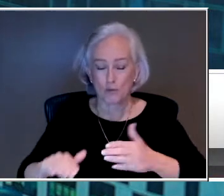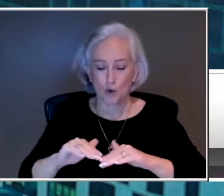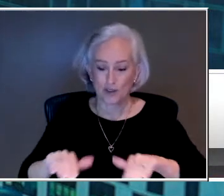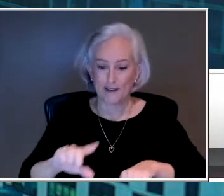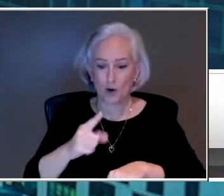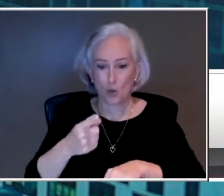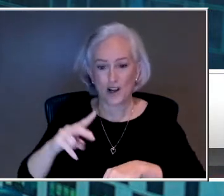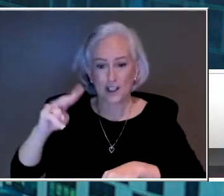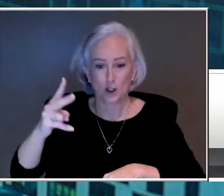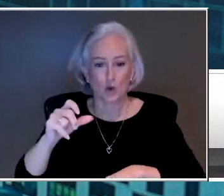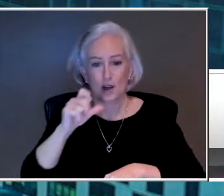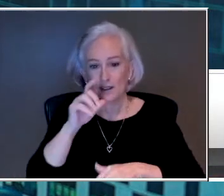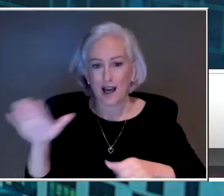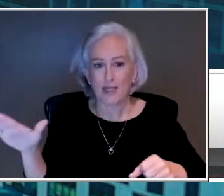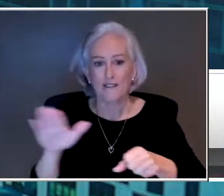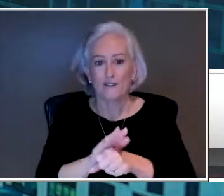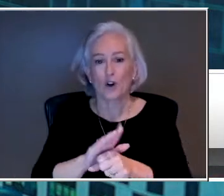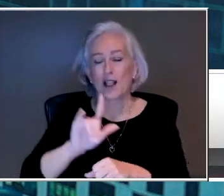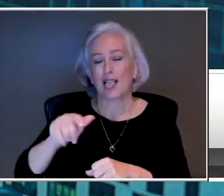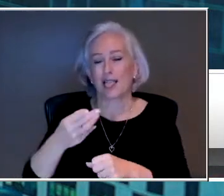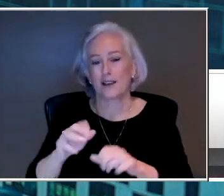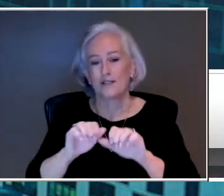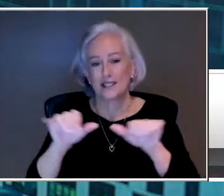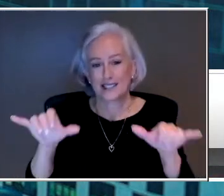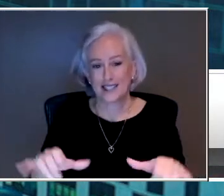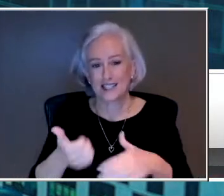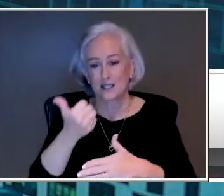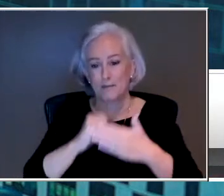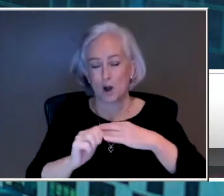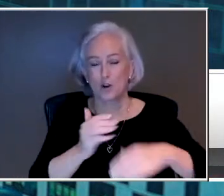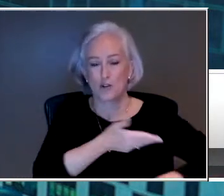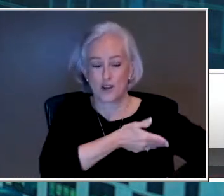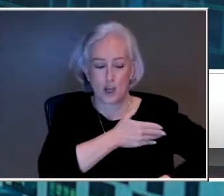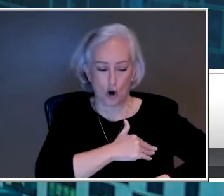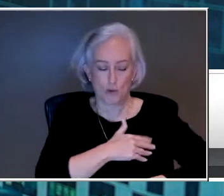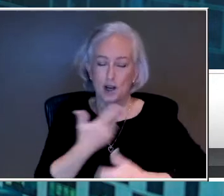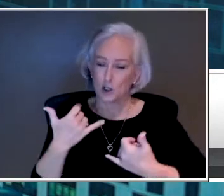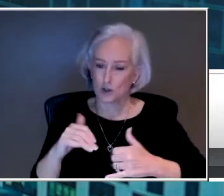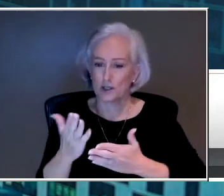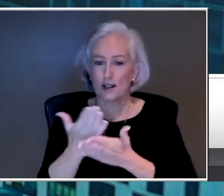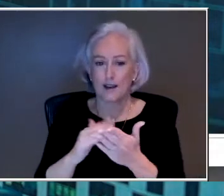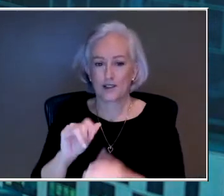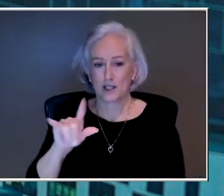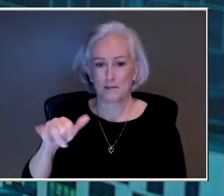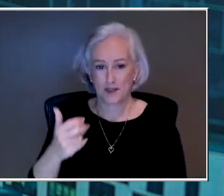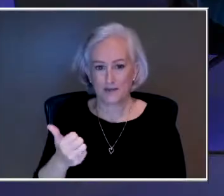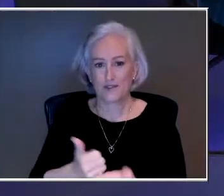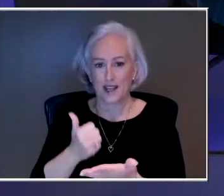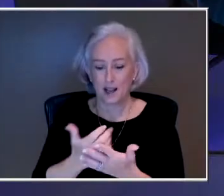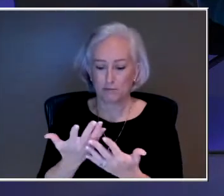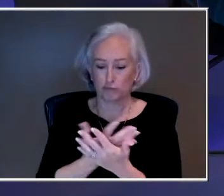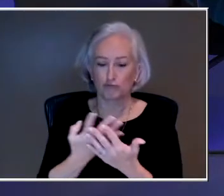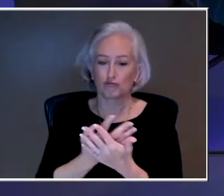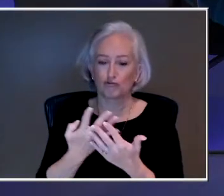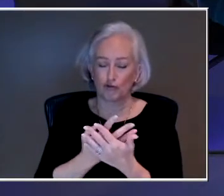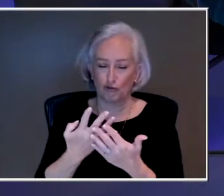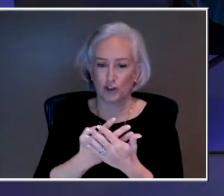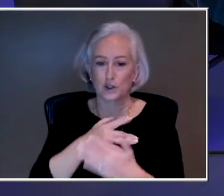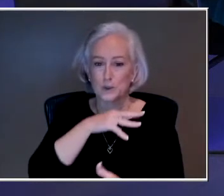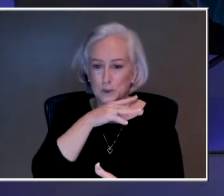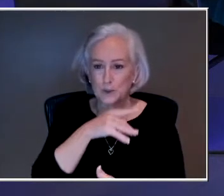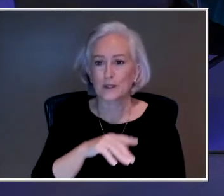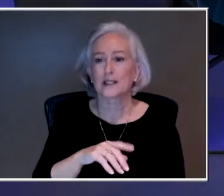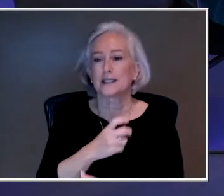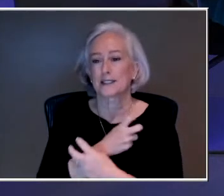entire lymph system under that armpit. So you still have some lymph channels that are helping filter those toxins. Does insurance cover lymphatic